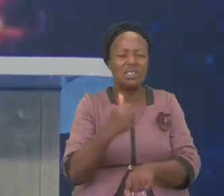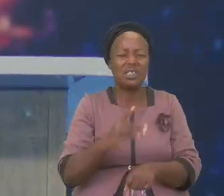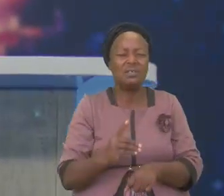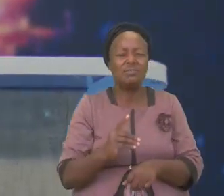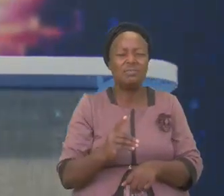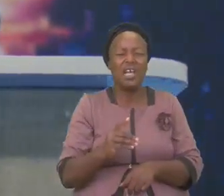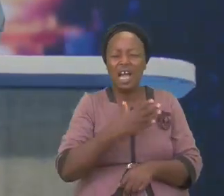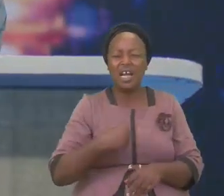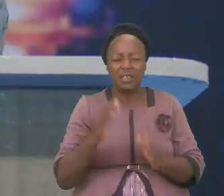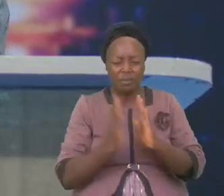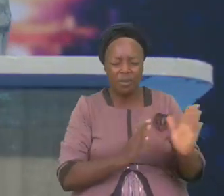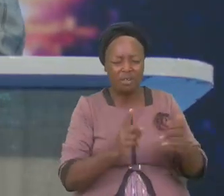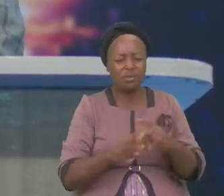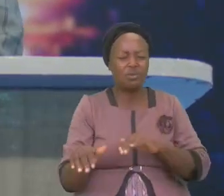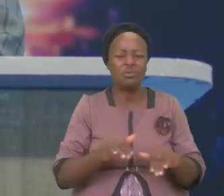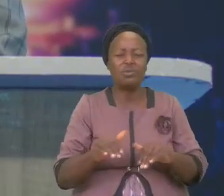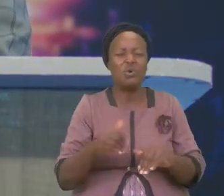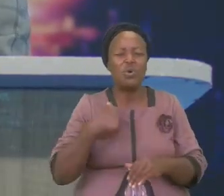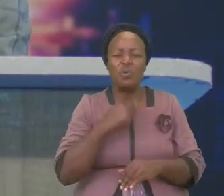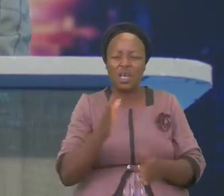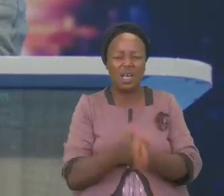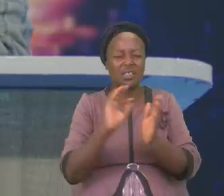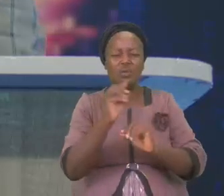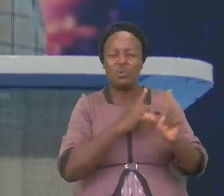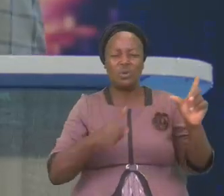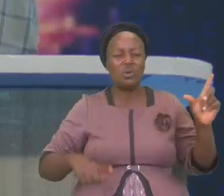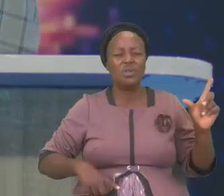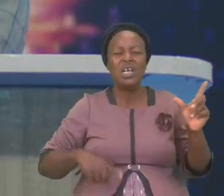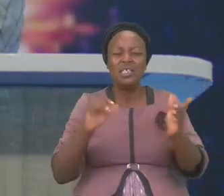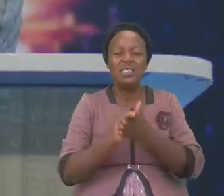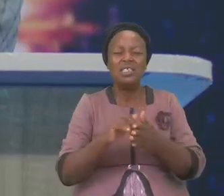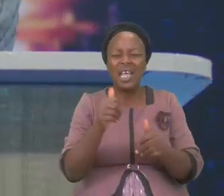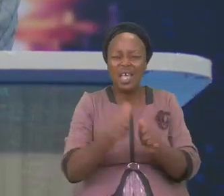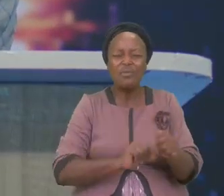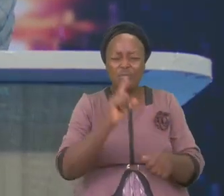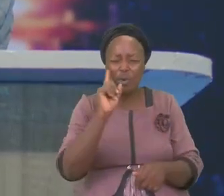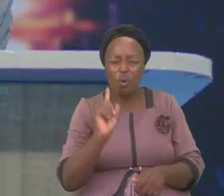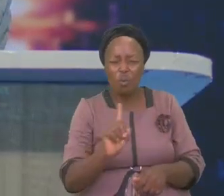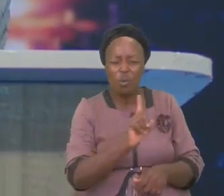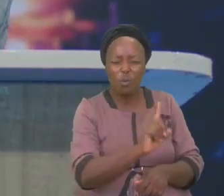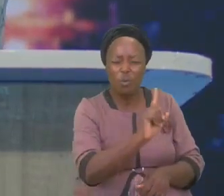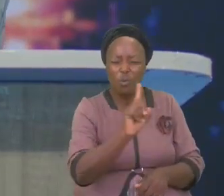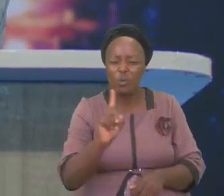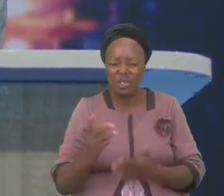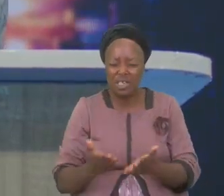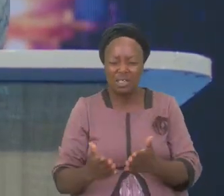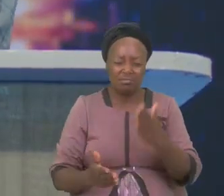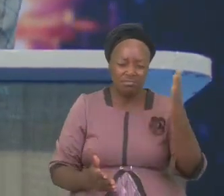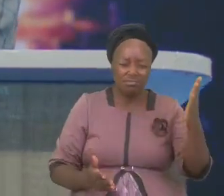Lord, everyone here, there, everywhere will taste of your